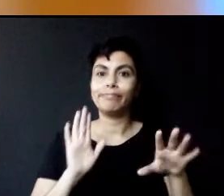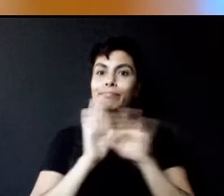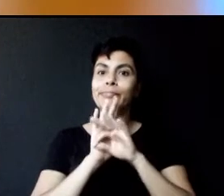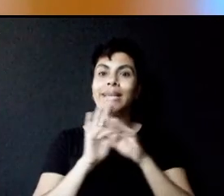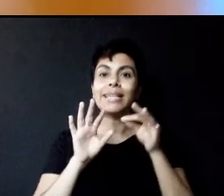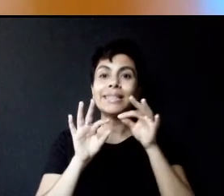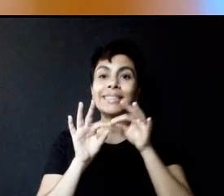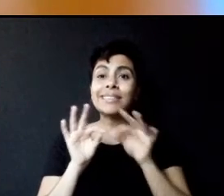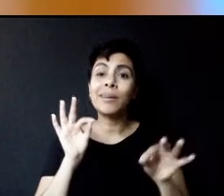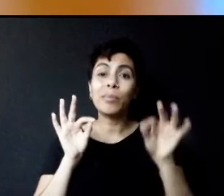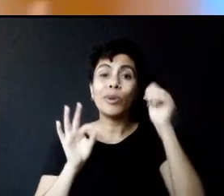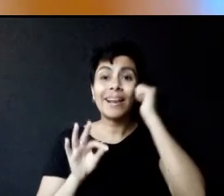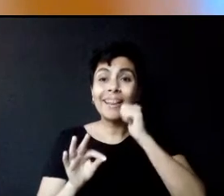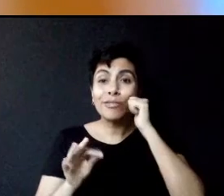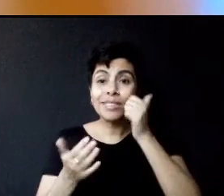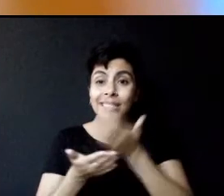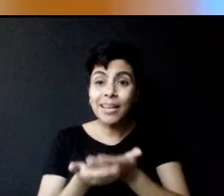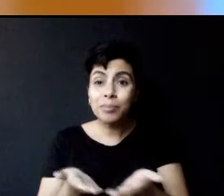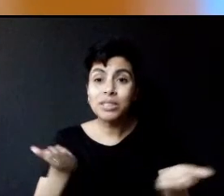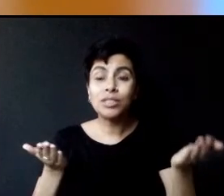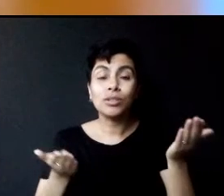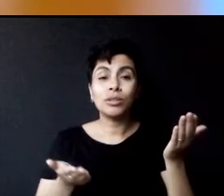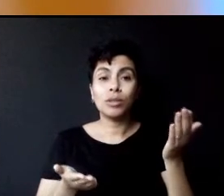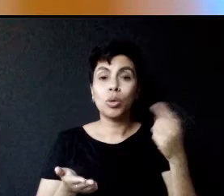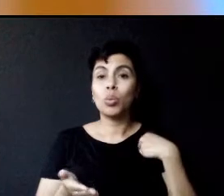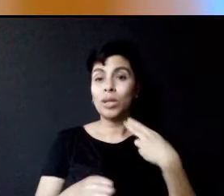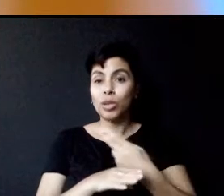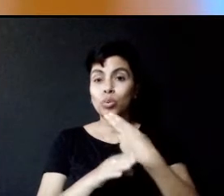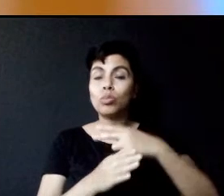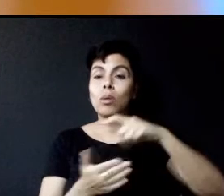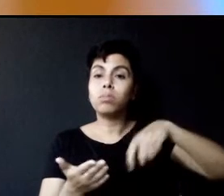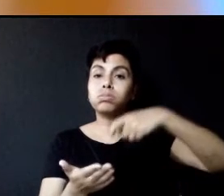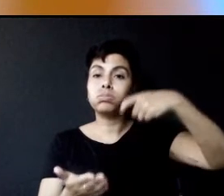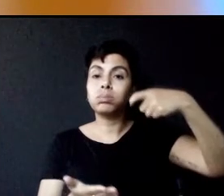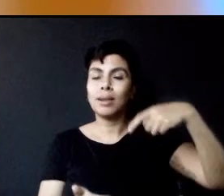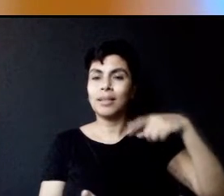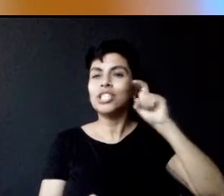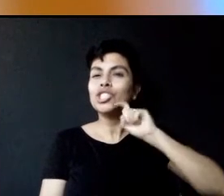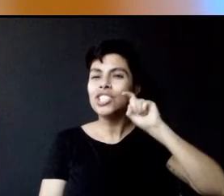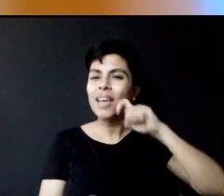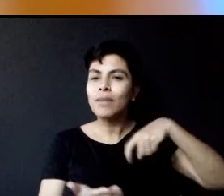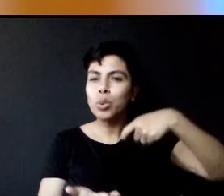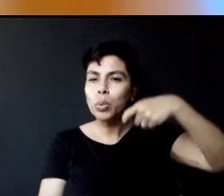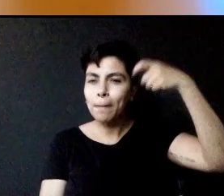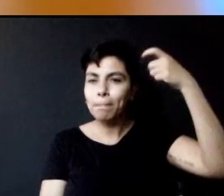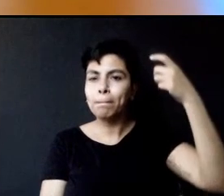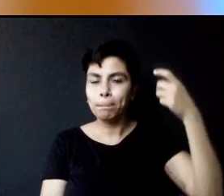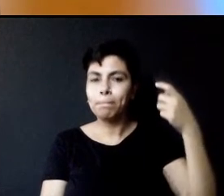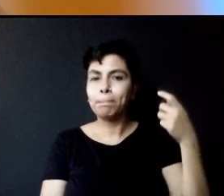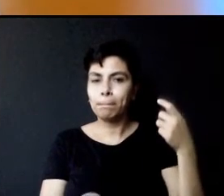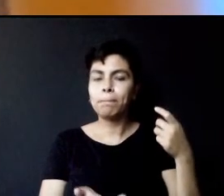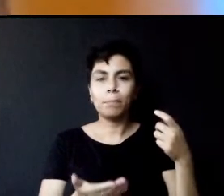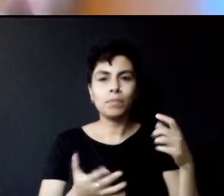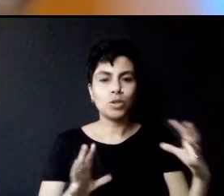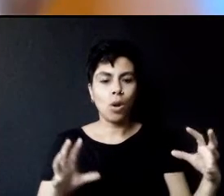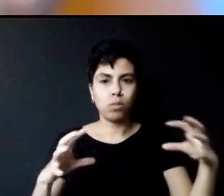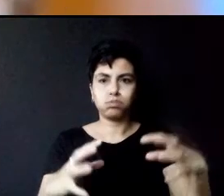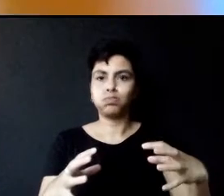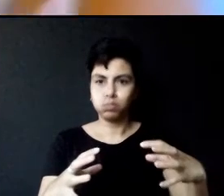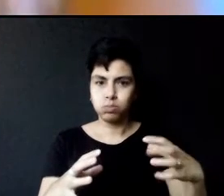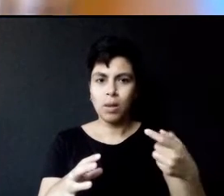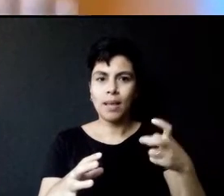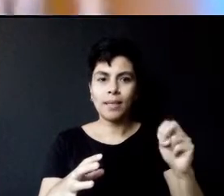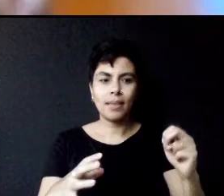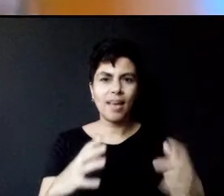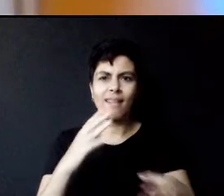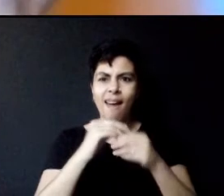sometimes everyday materials. We do a lot of activities with shaving cream. So using shaving cream and connecting little blocks together